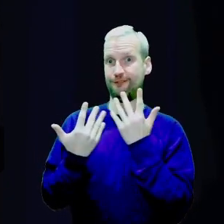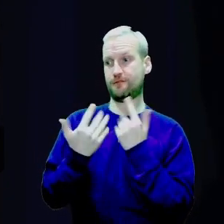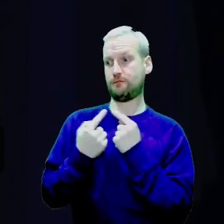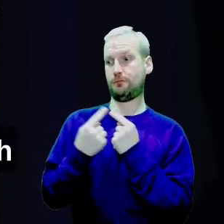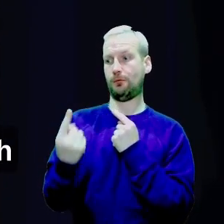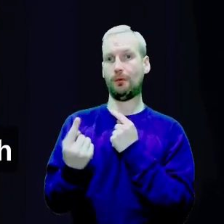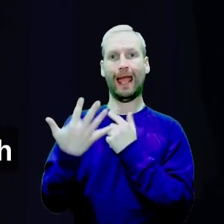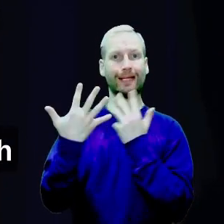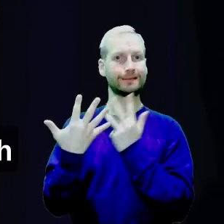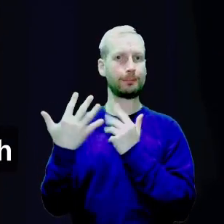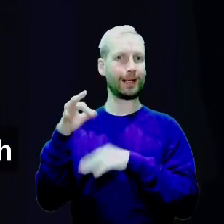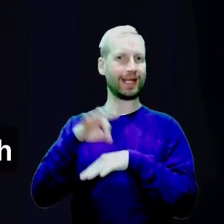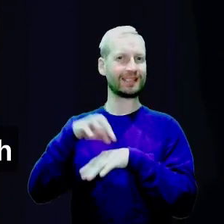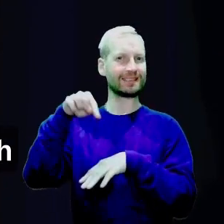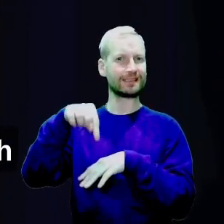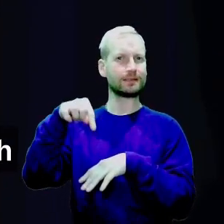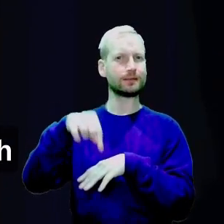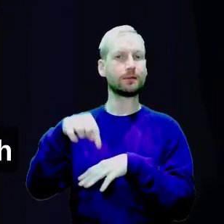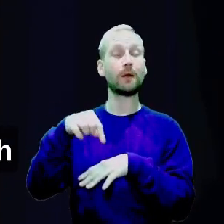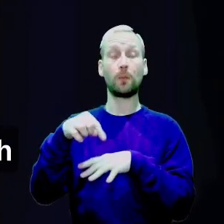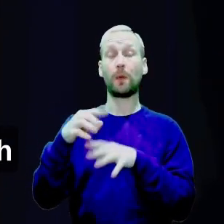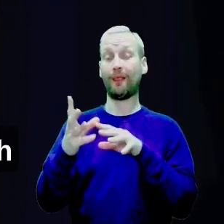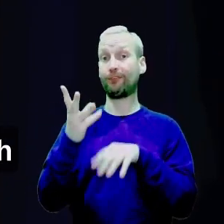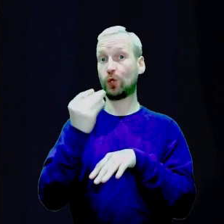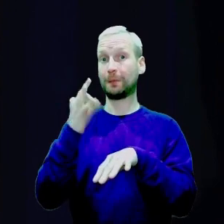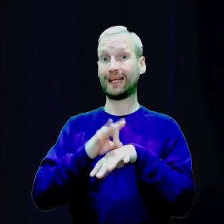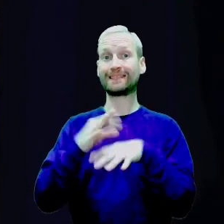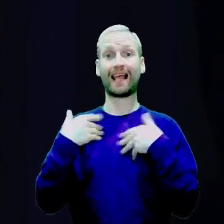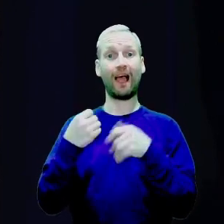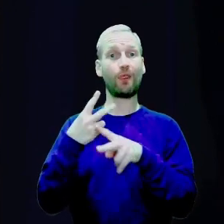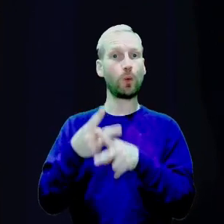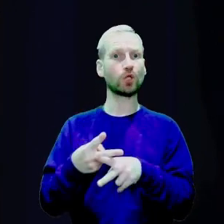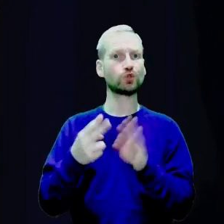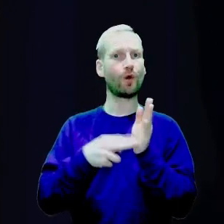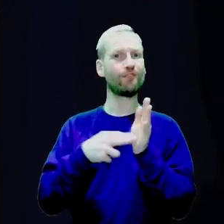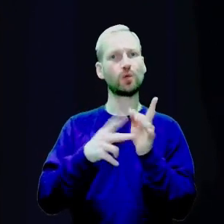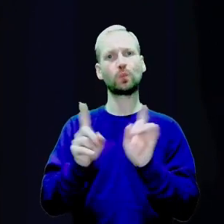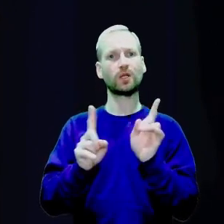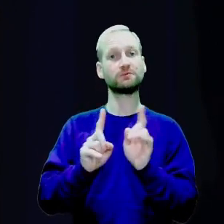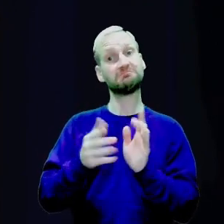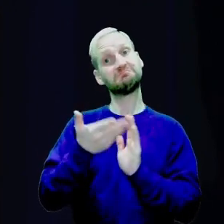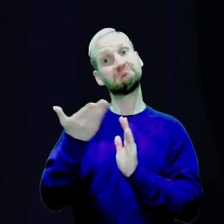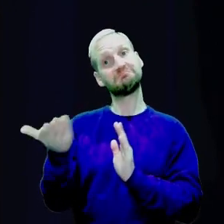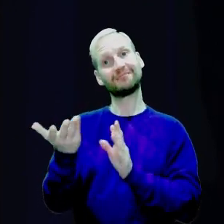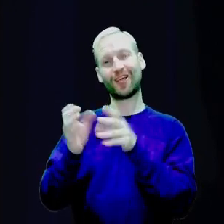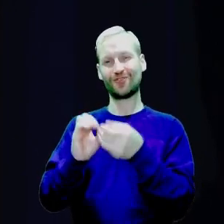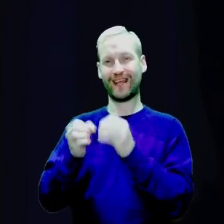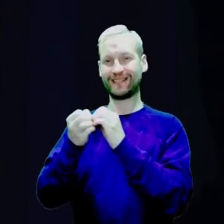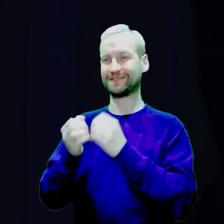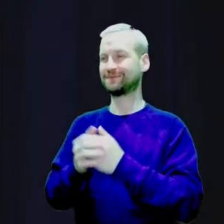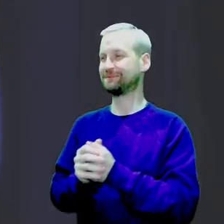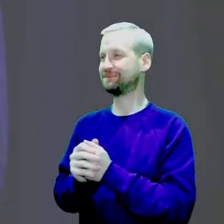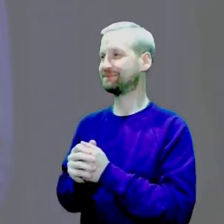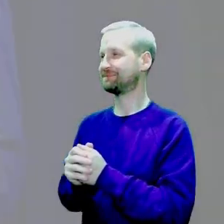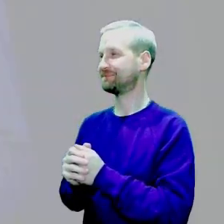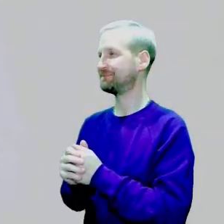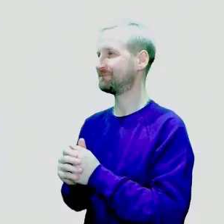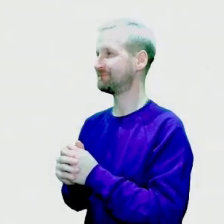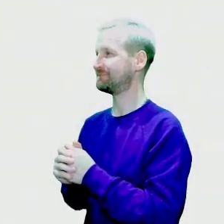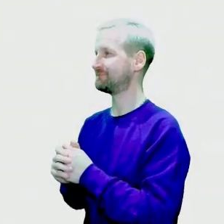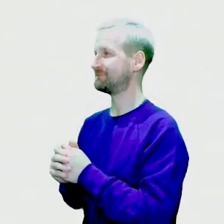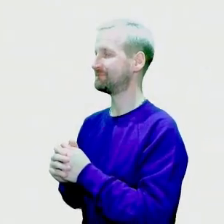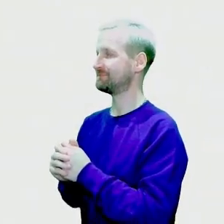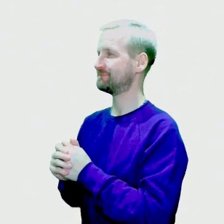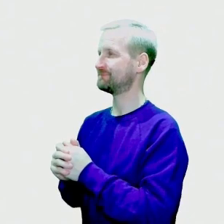who we asked to explain in a couple of minutes what Healthwatch Norfolk is. And this is what he created.